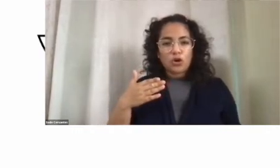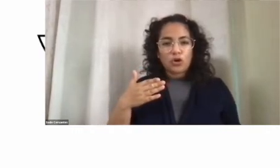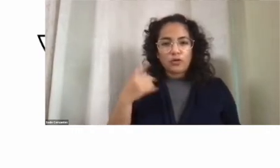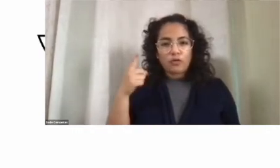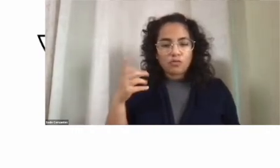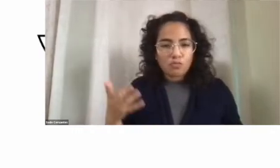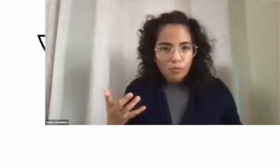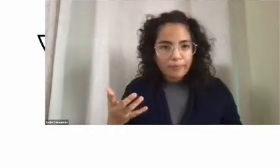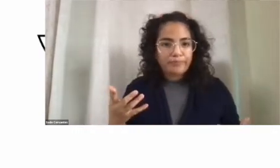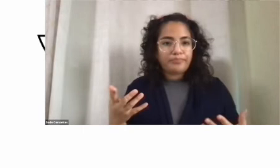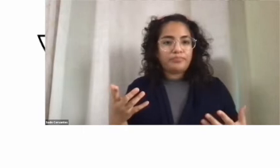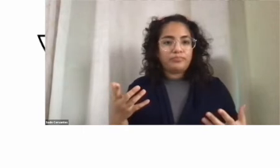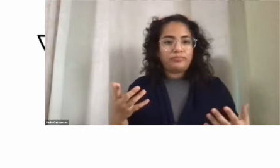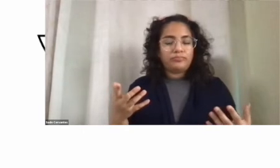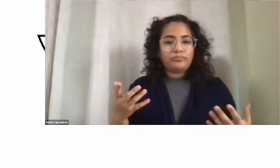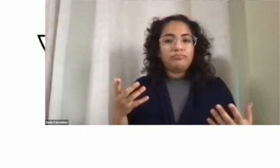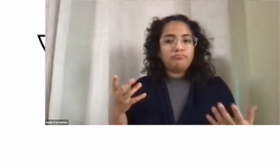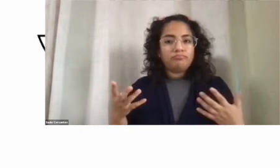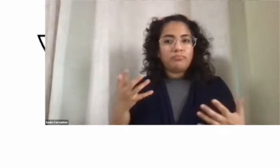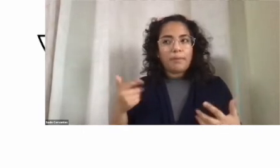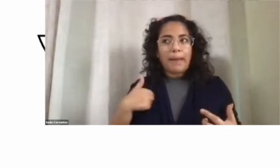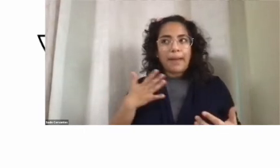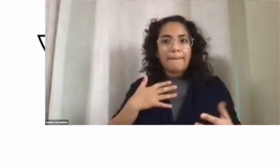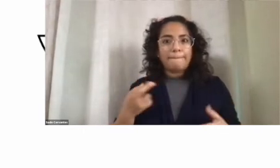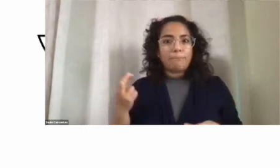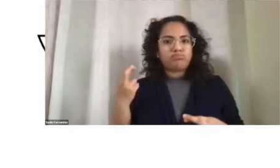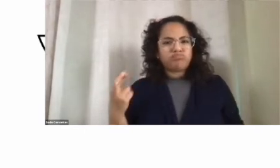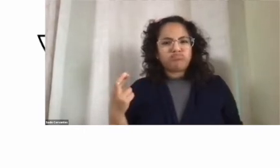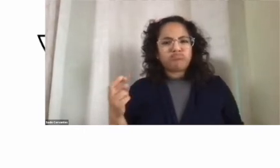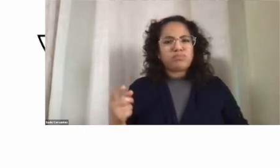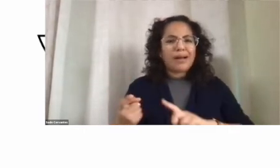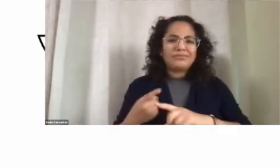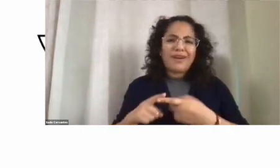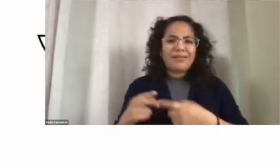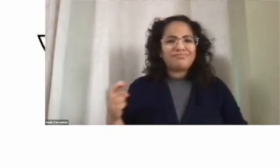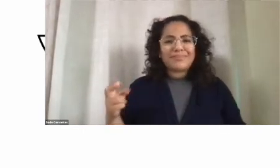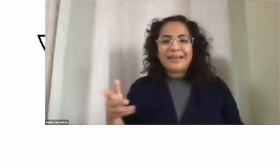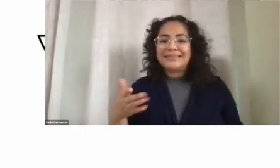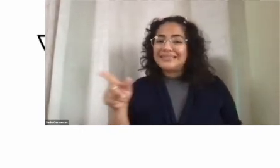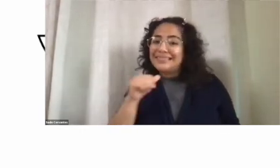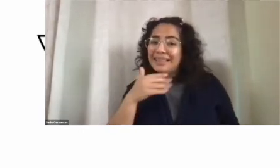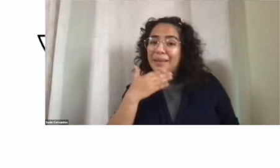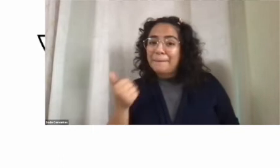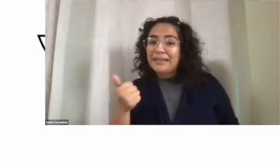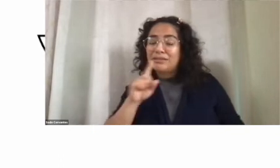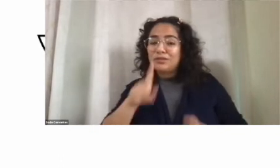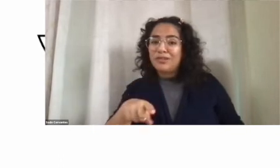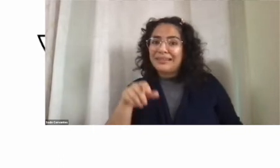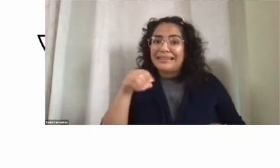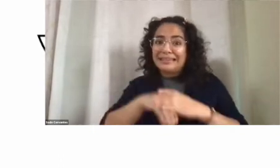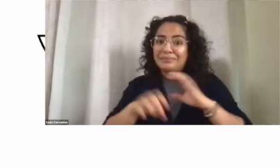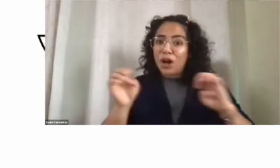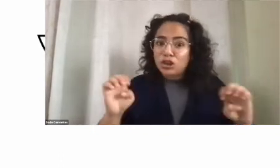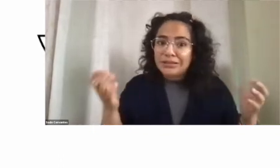right? I may have a best friend that is not the best at responding at emergencies.